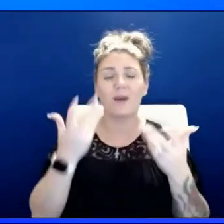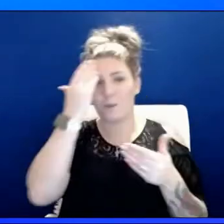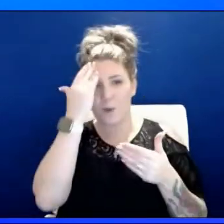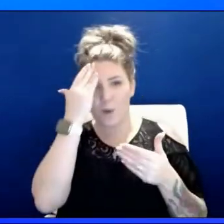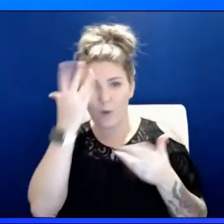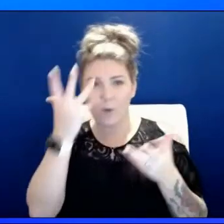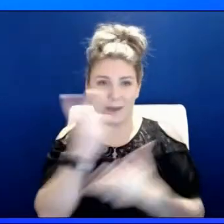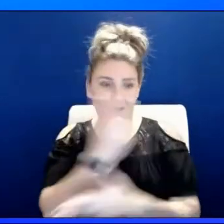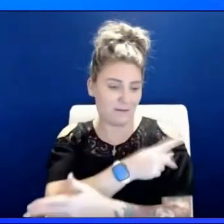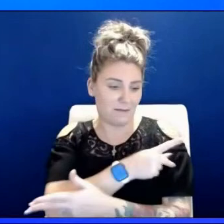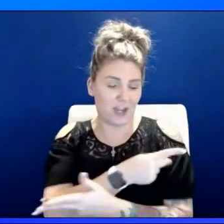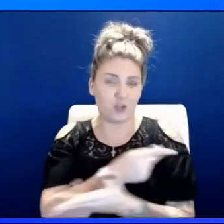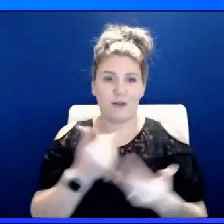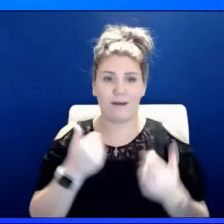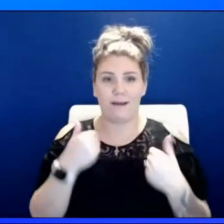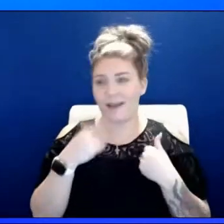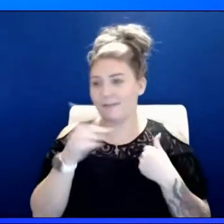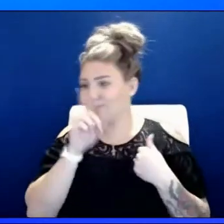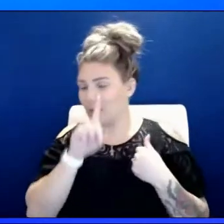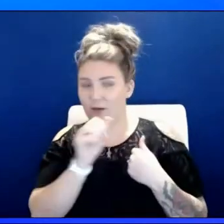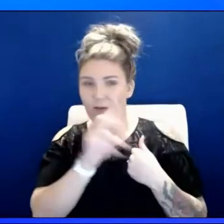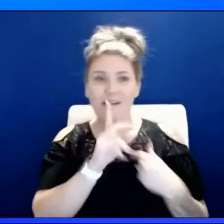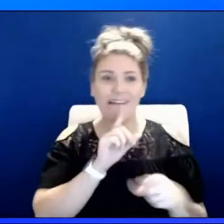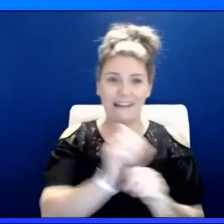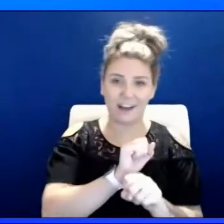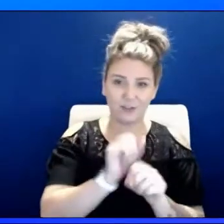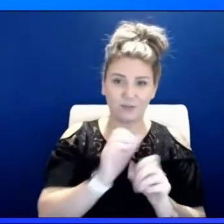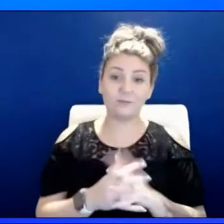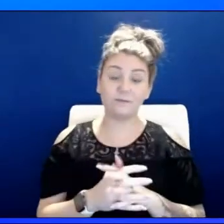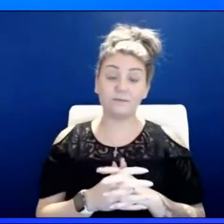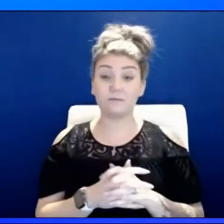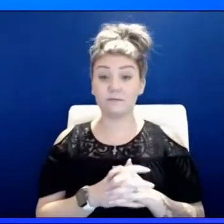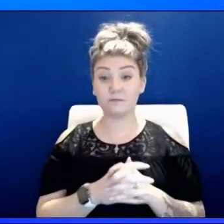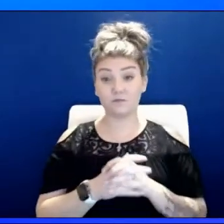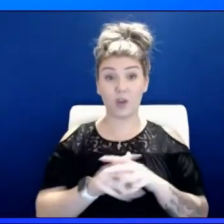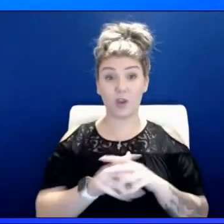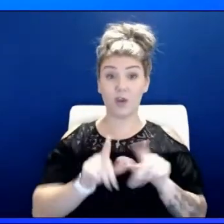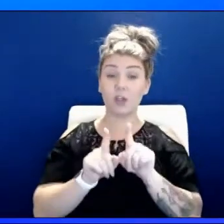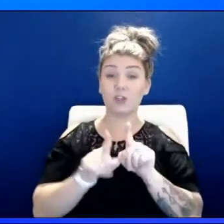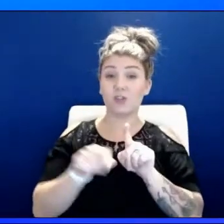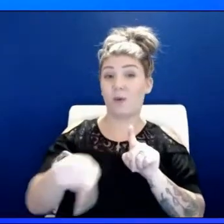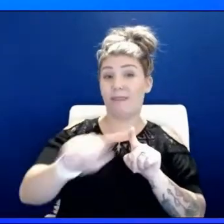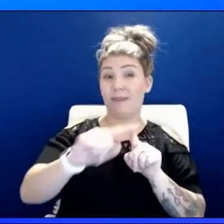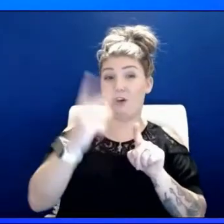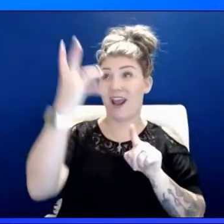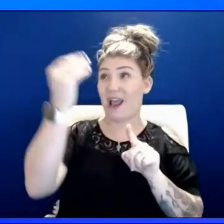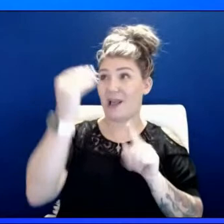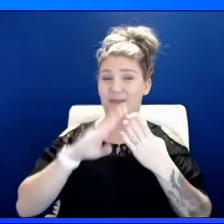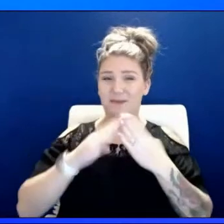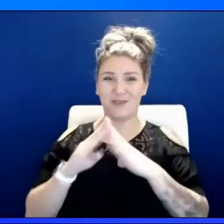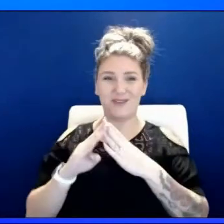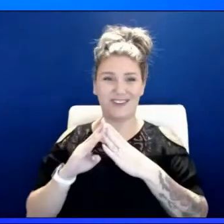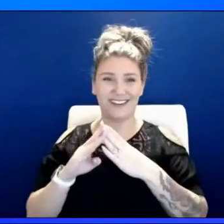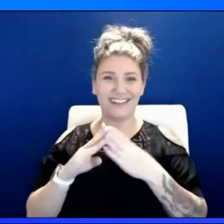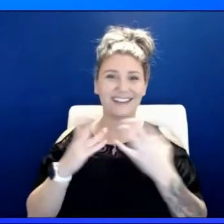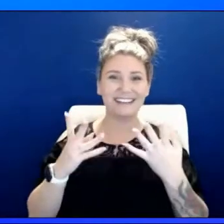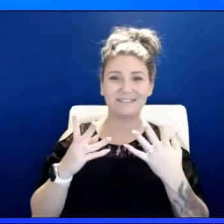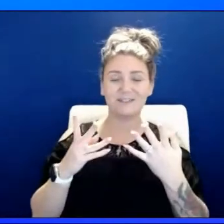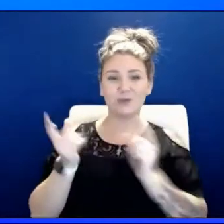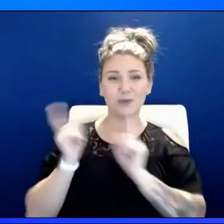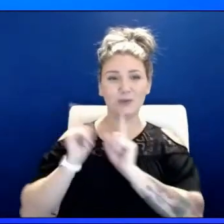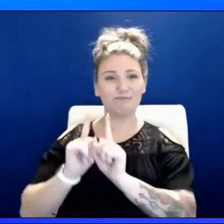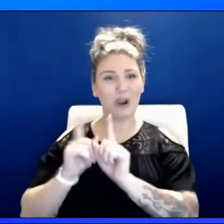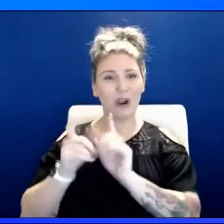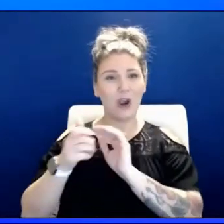got. But at the end of the day, they're the ones also in the community. And so there are partners in the community that can talk